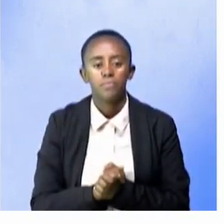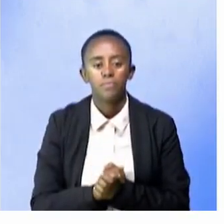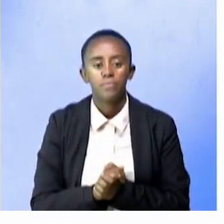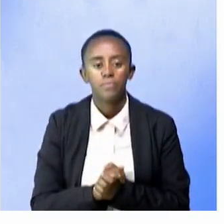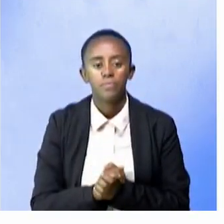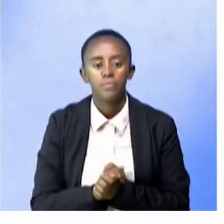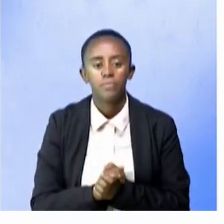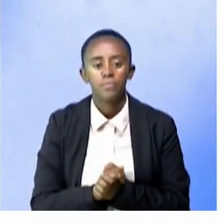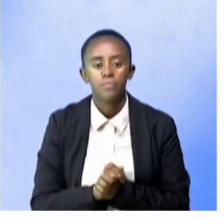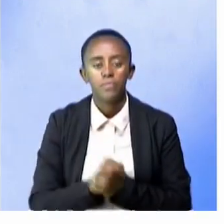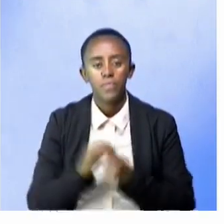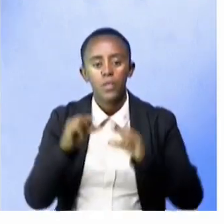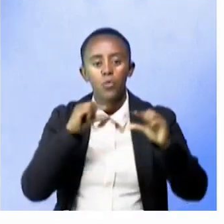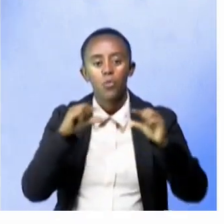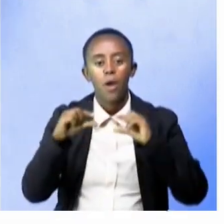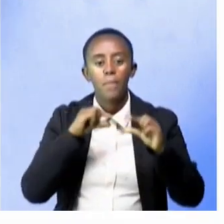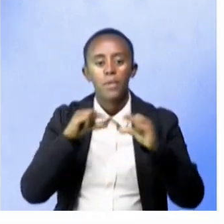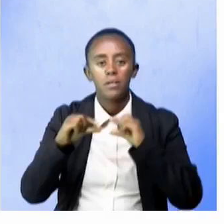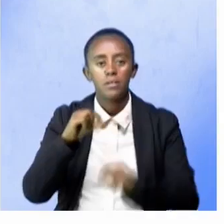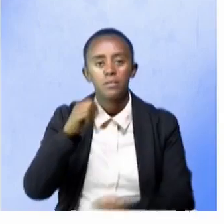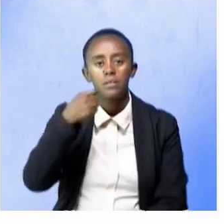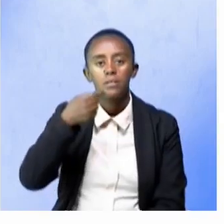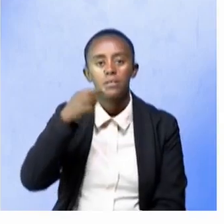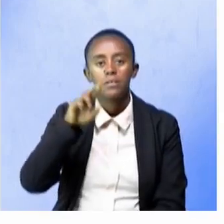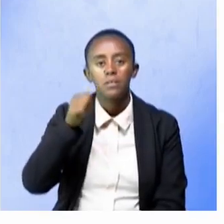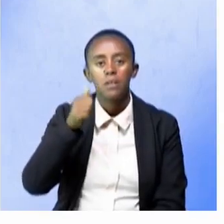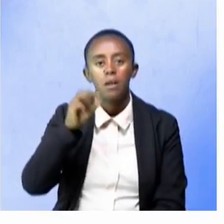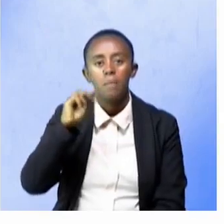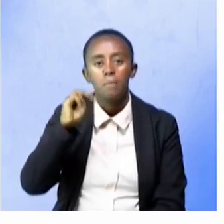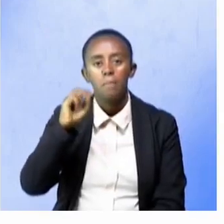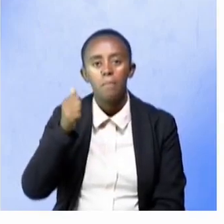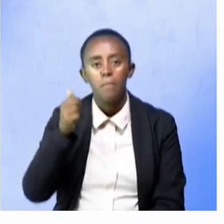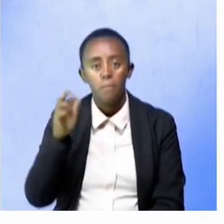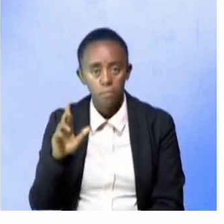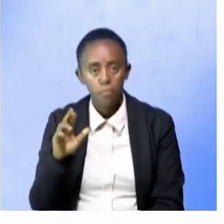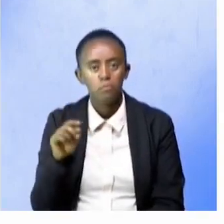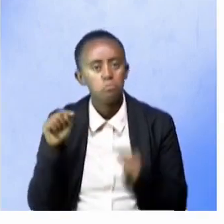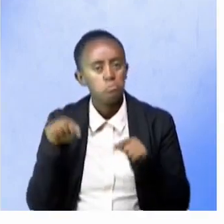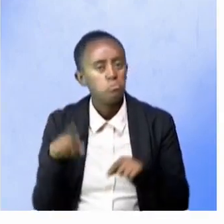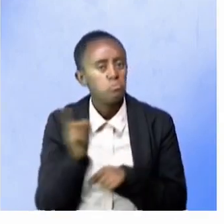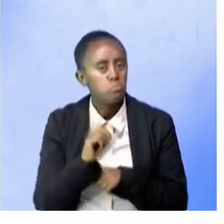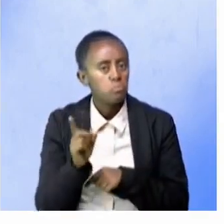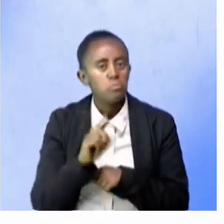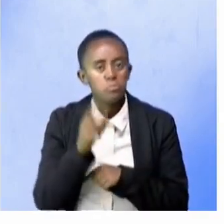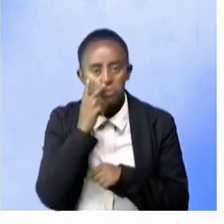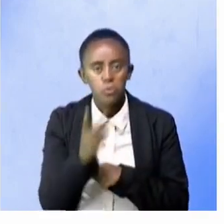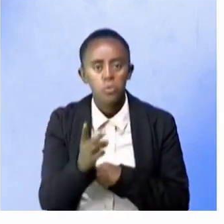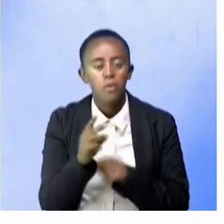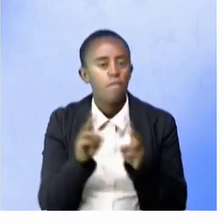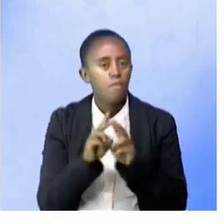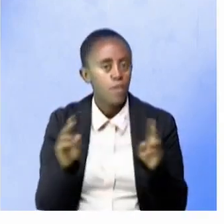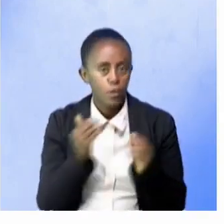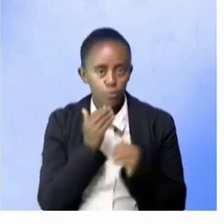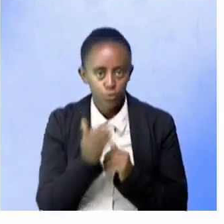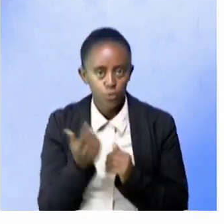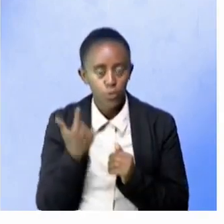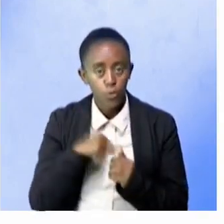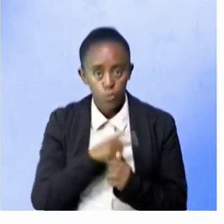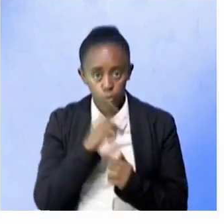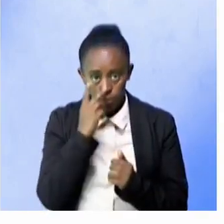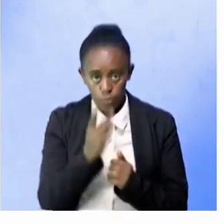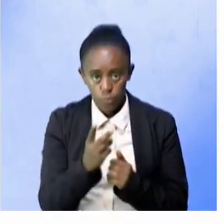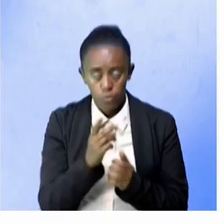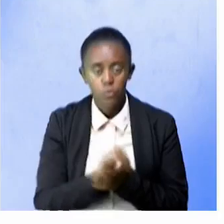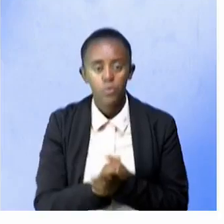This is grammar part. What kind of grammar are we going to see today? Very good. We are going to see that